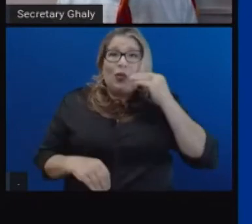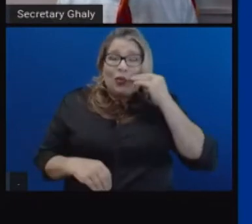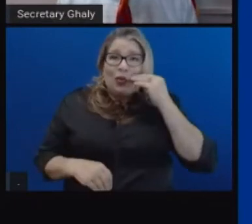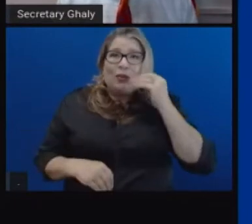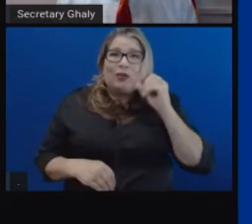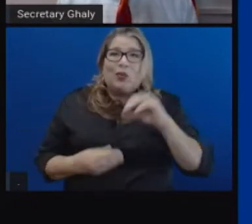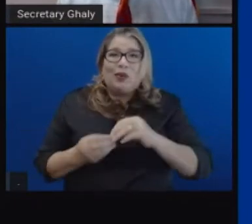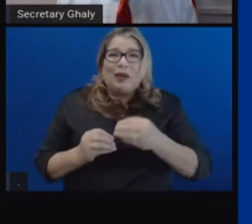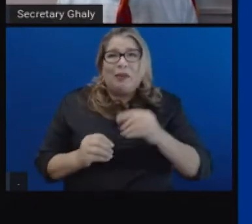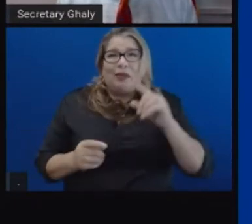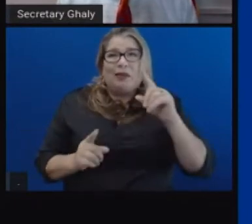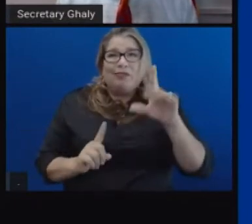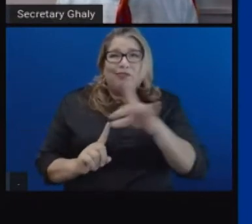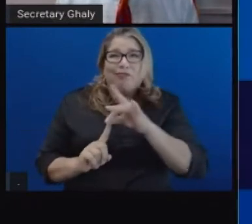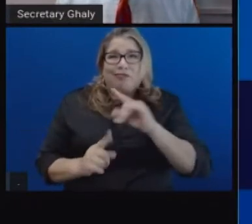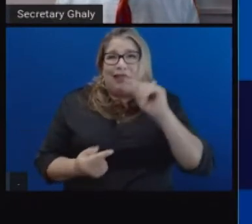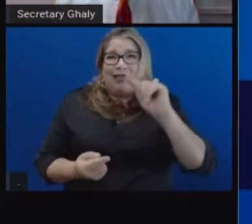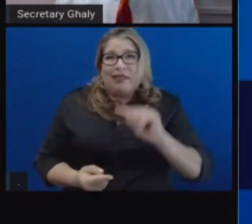please.